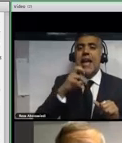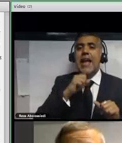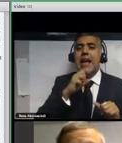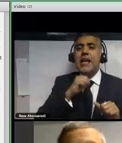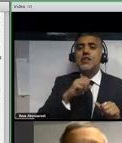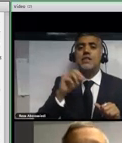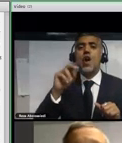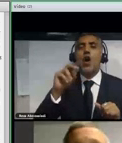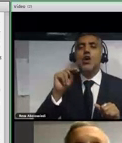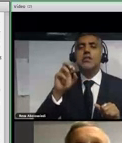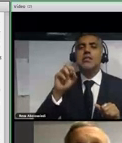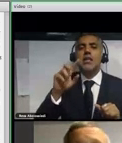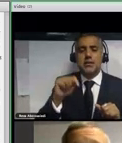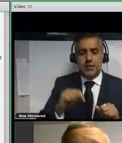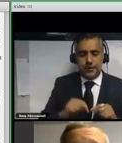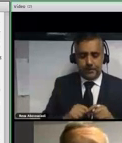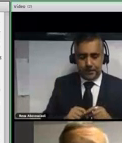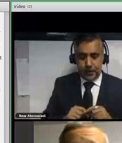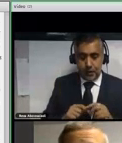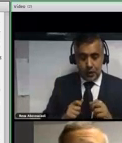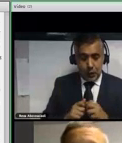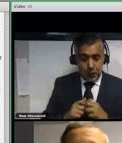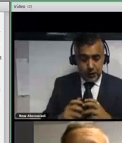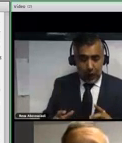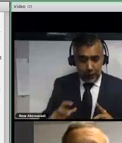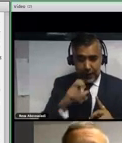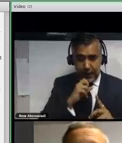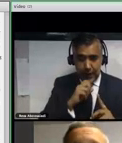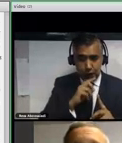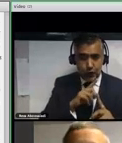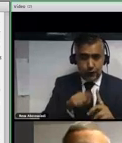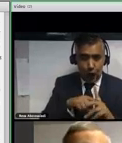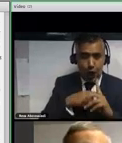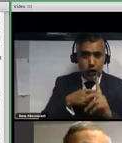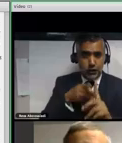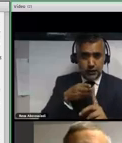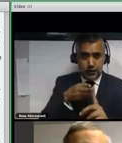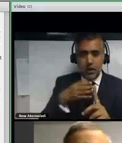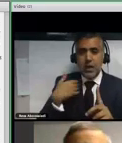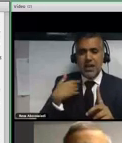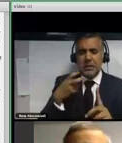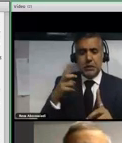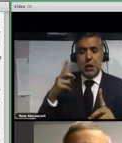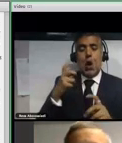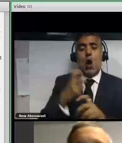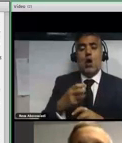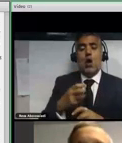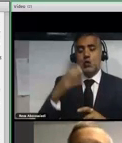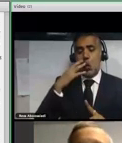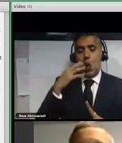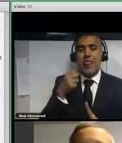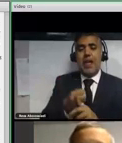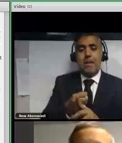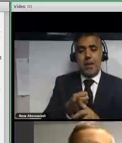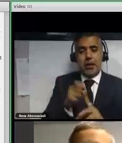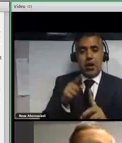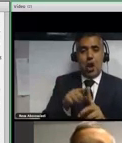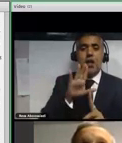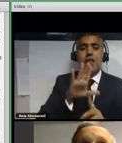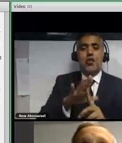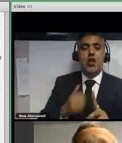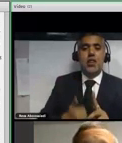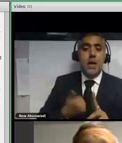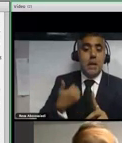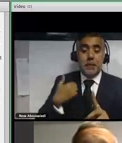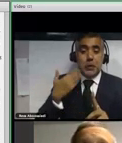onset. Without age of onset, it's hard to tell what the impact on disability has been on a person's life because